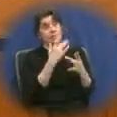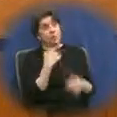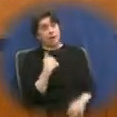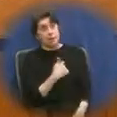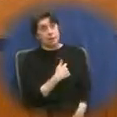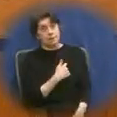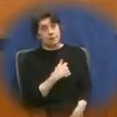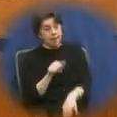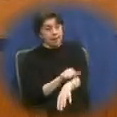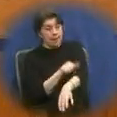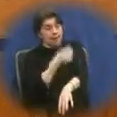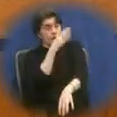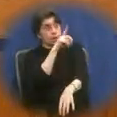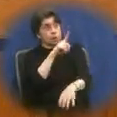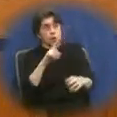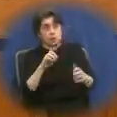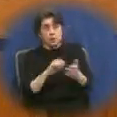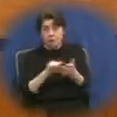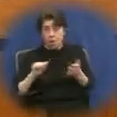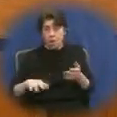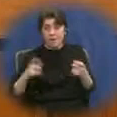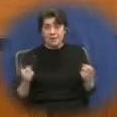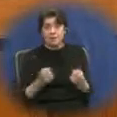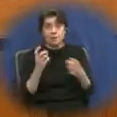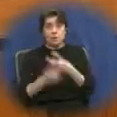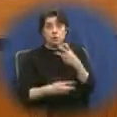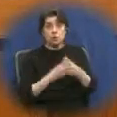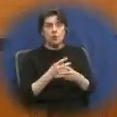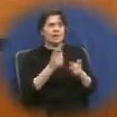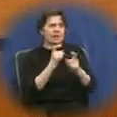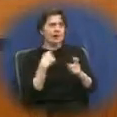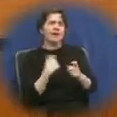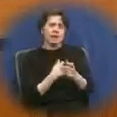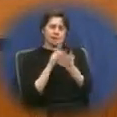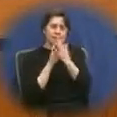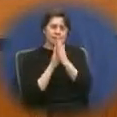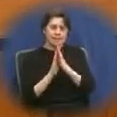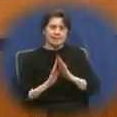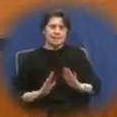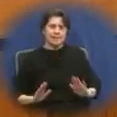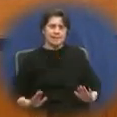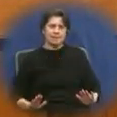us. Lamb of God, you take away the sins of the world, grant us peace.